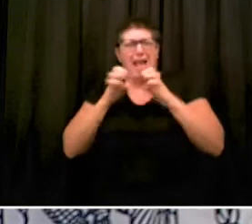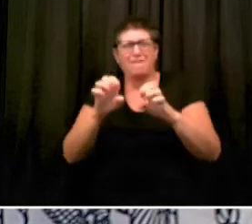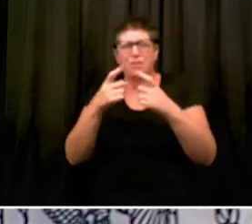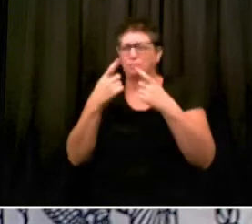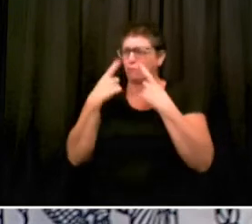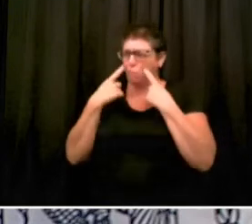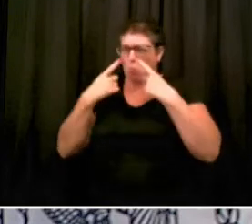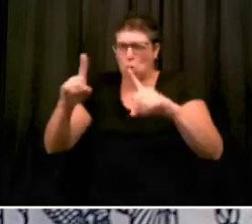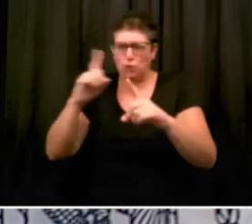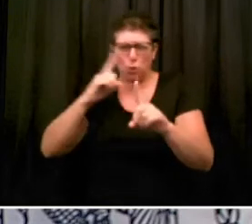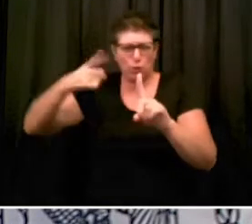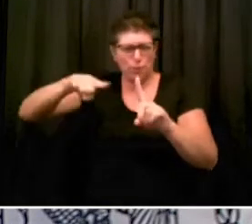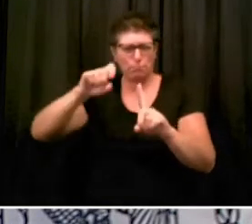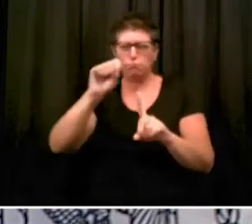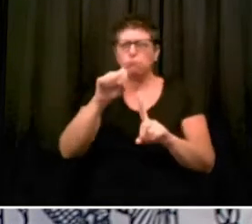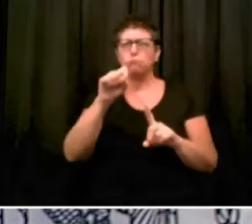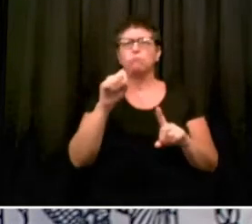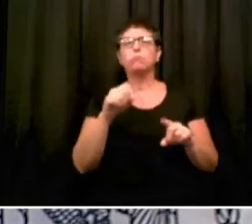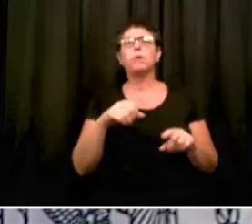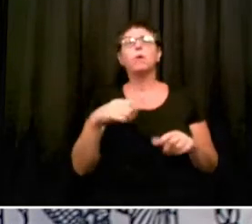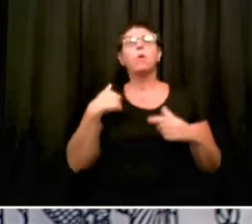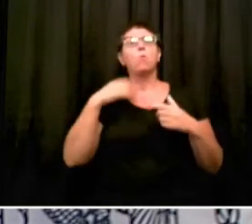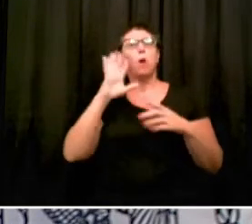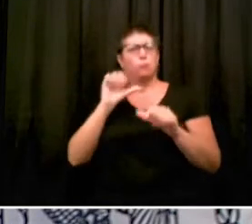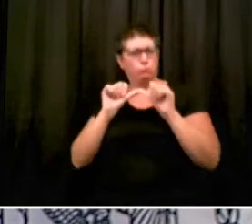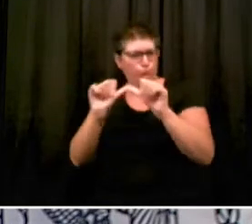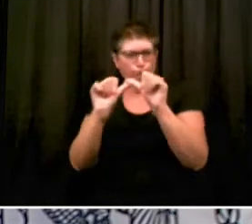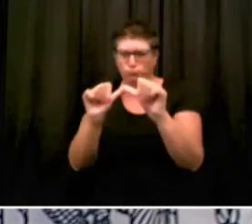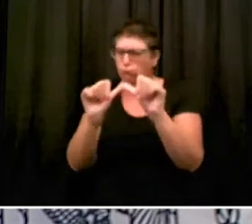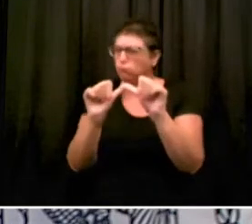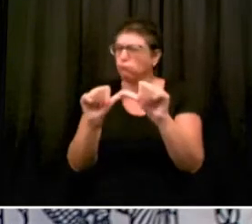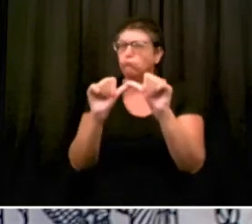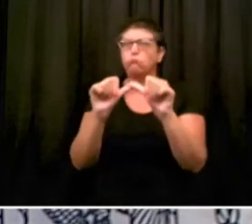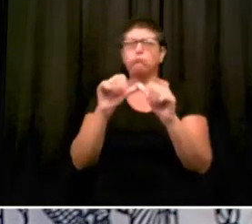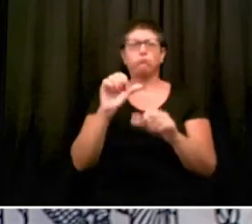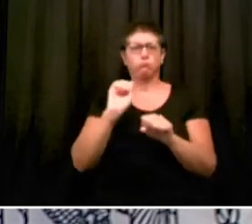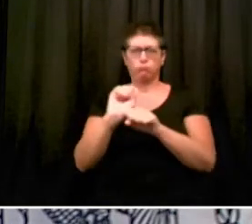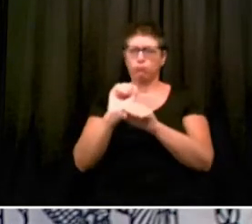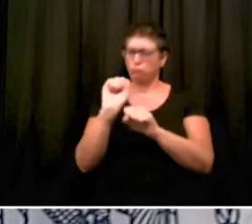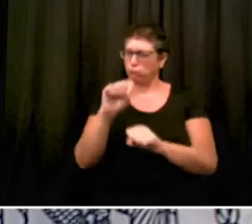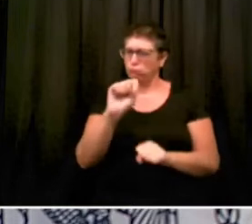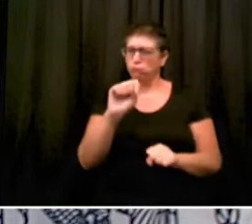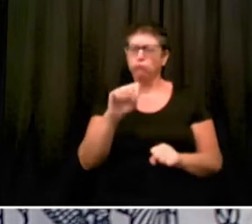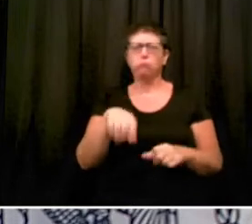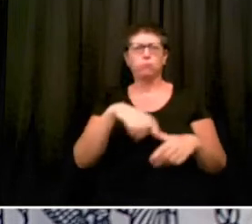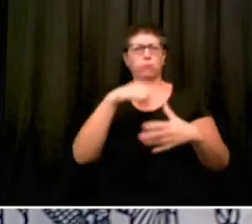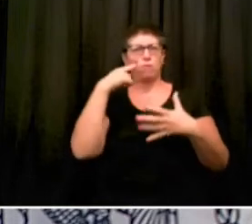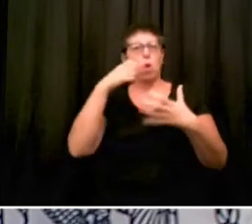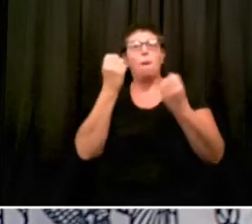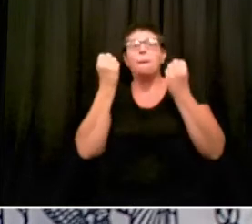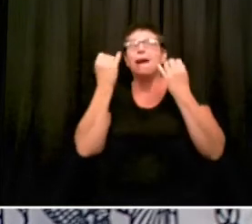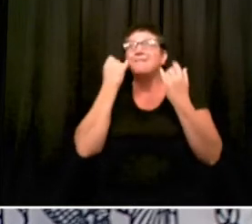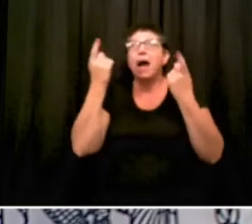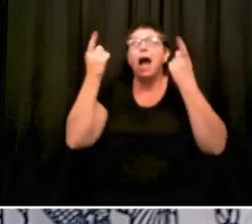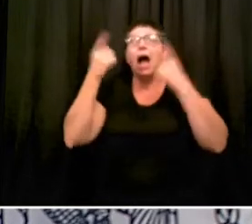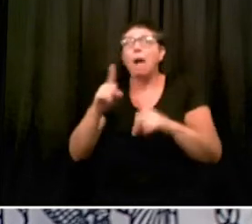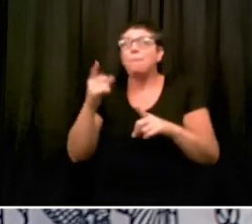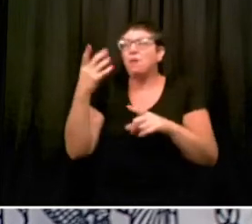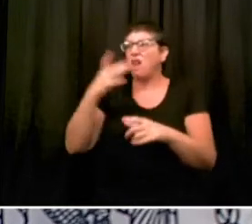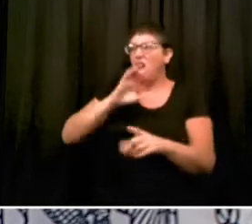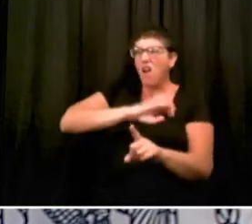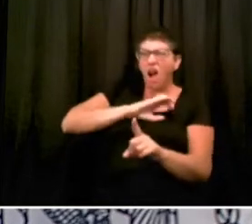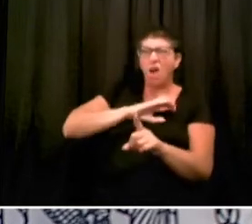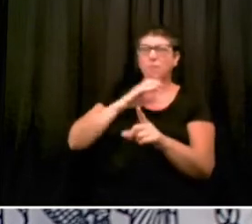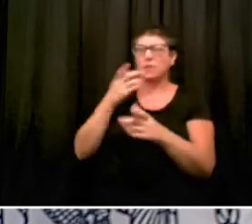So I think when you think about everything the NYPD is dealing with, and as you said, less overtime to work with,